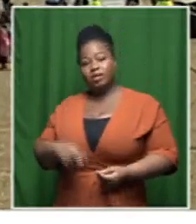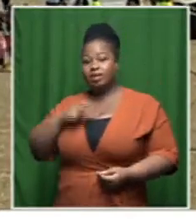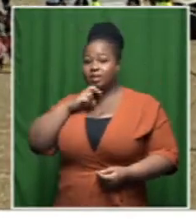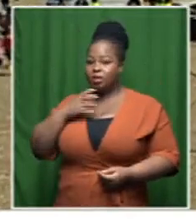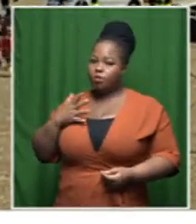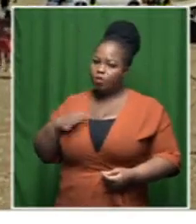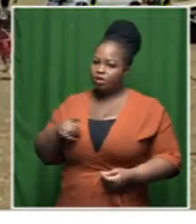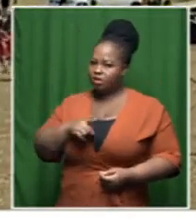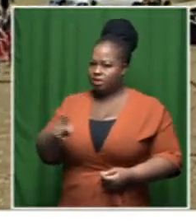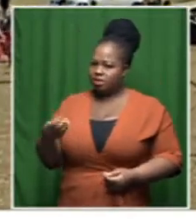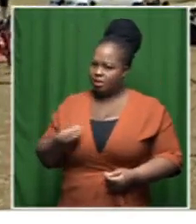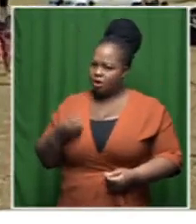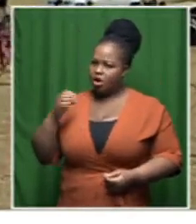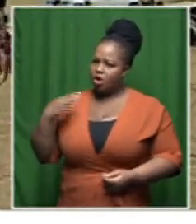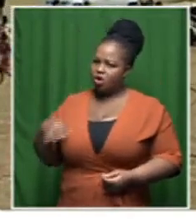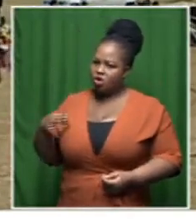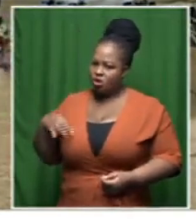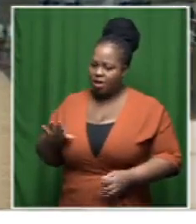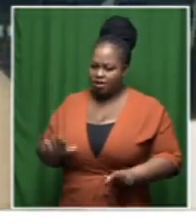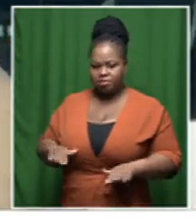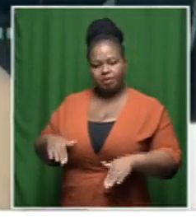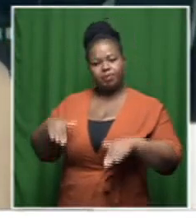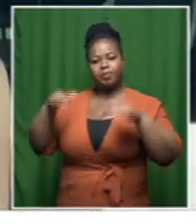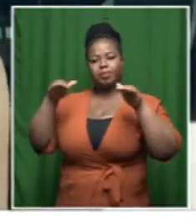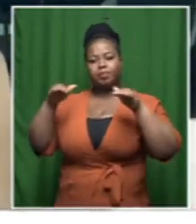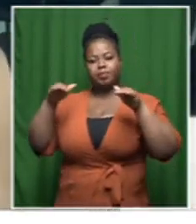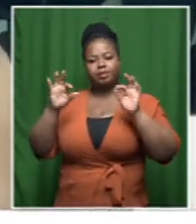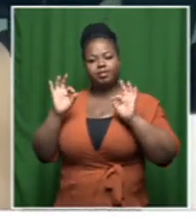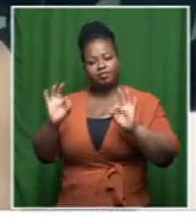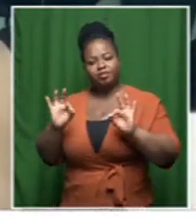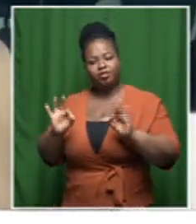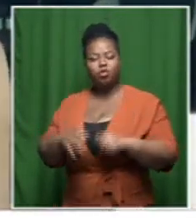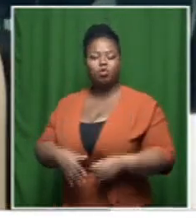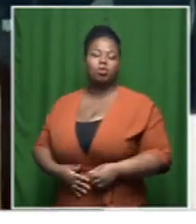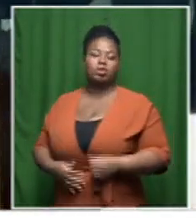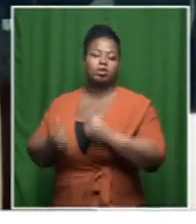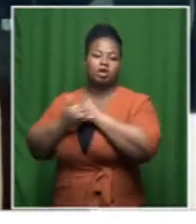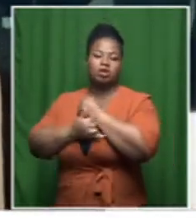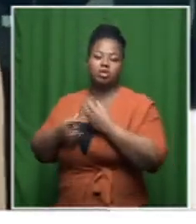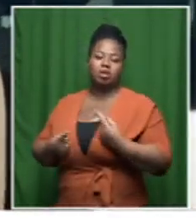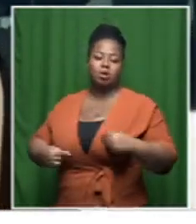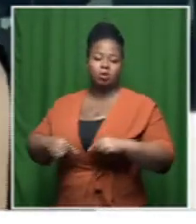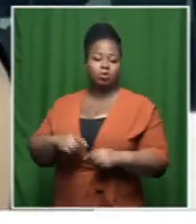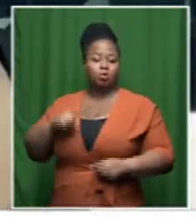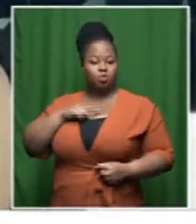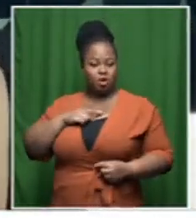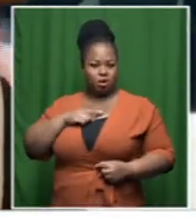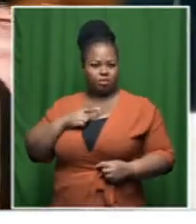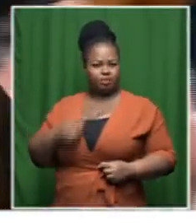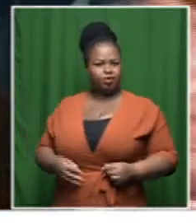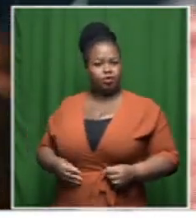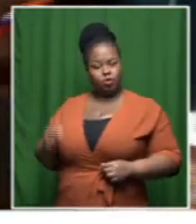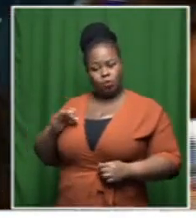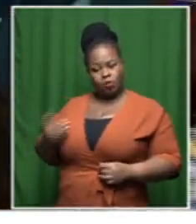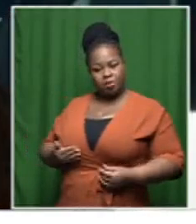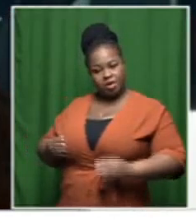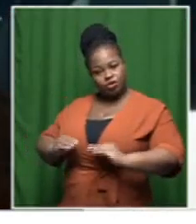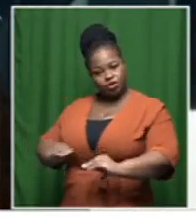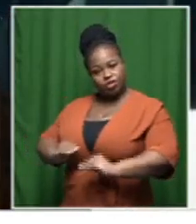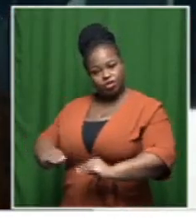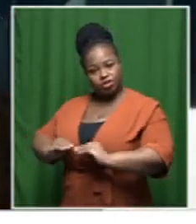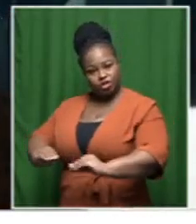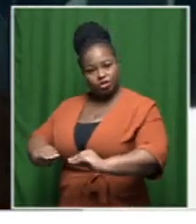young girls, when they grow up, to be good citizens of our country, because if you educate women, you know that